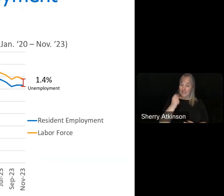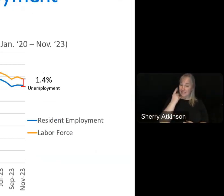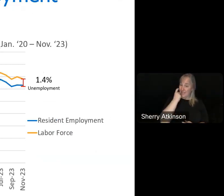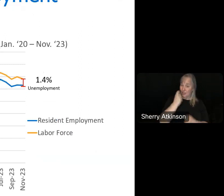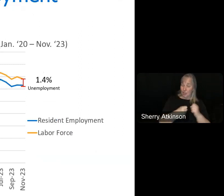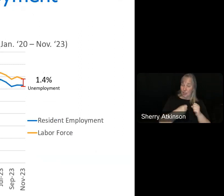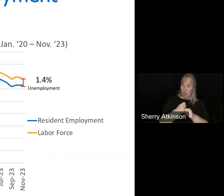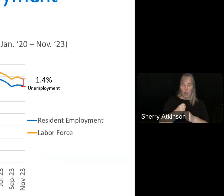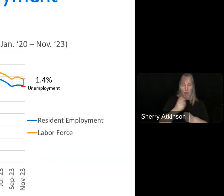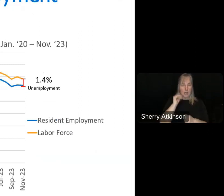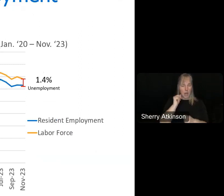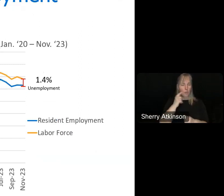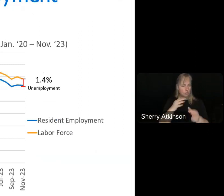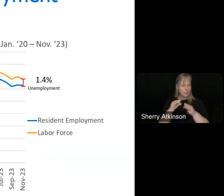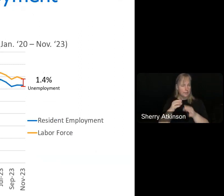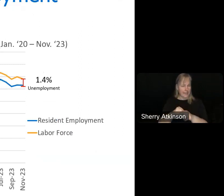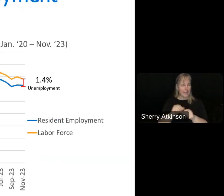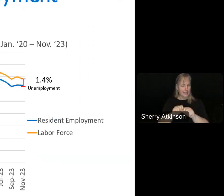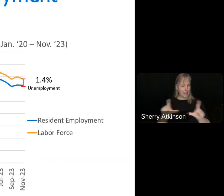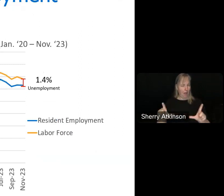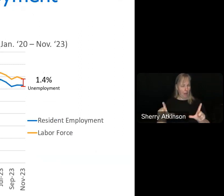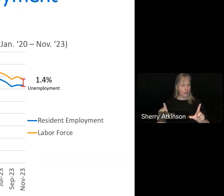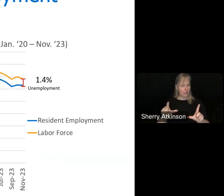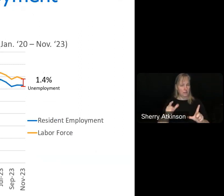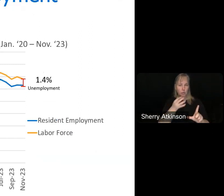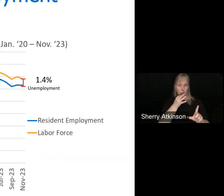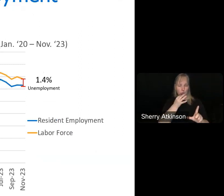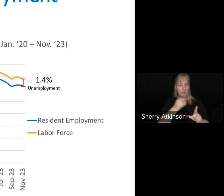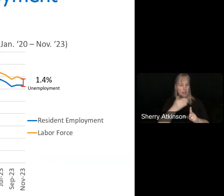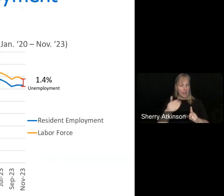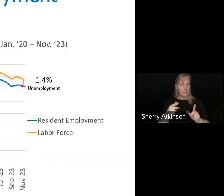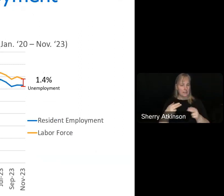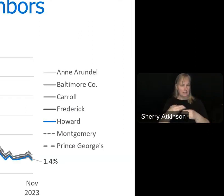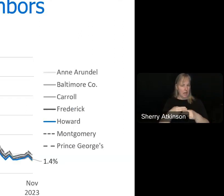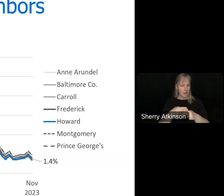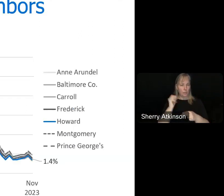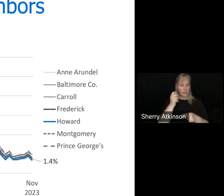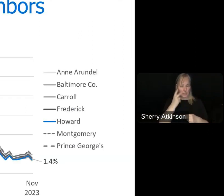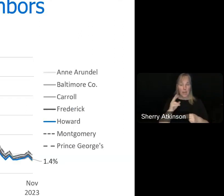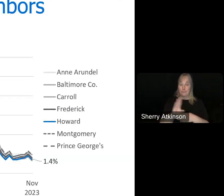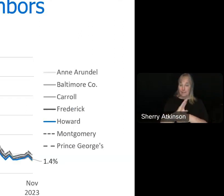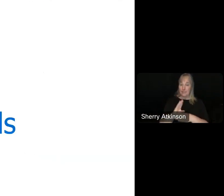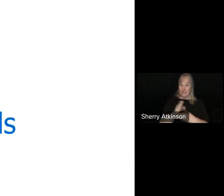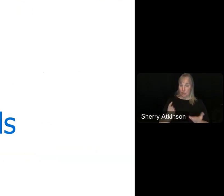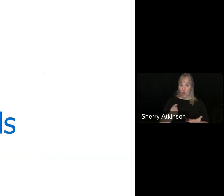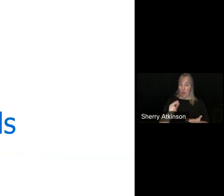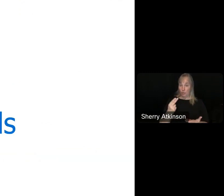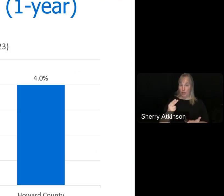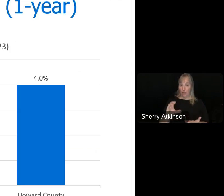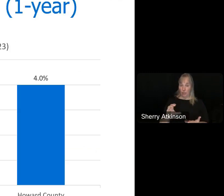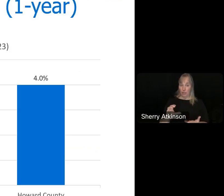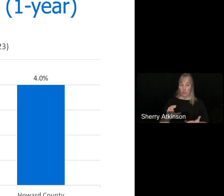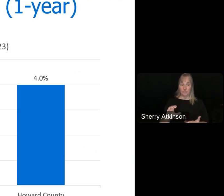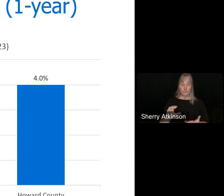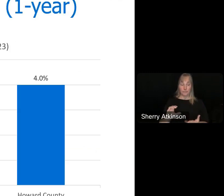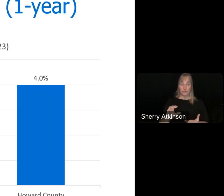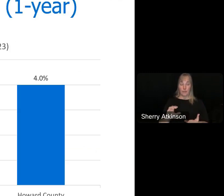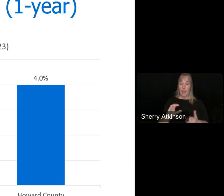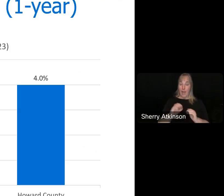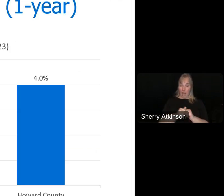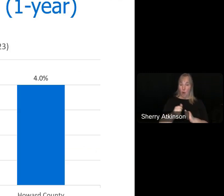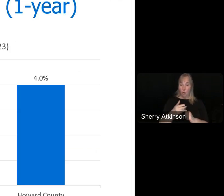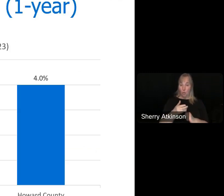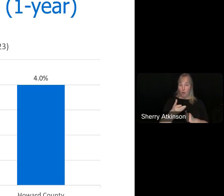coming up. We've seen some in the next slide, you'll see that businesses in Howard County and how they're doing